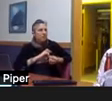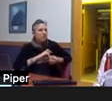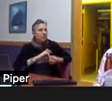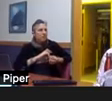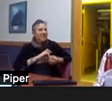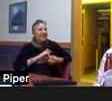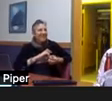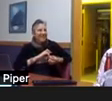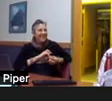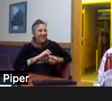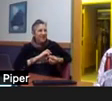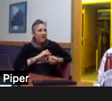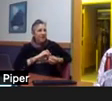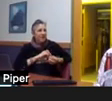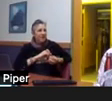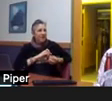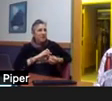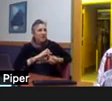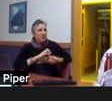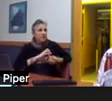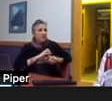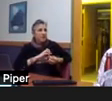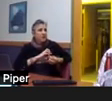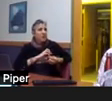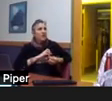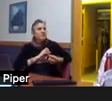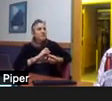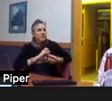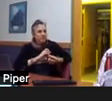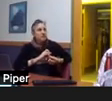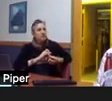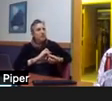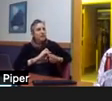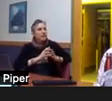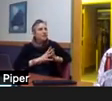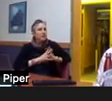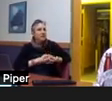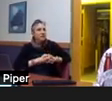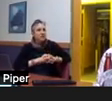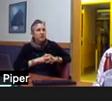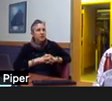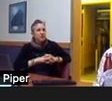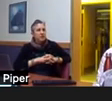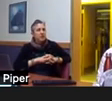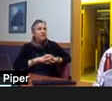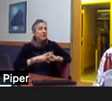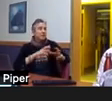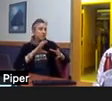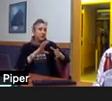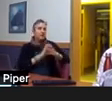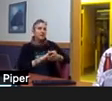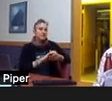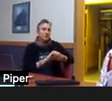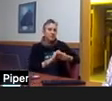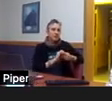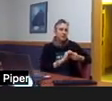Yes. Thank you. Product of conception. Okay, yes. Yes,